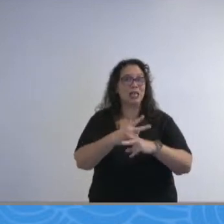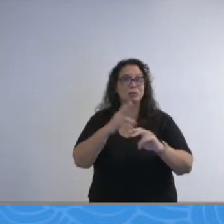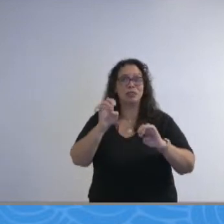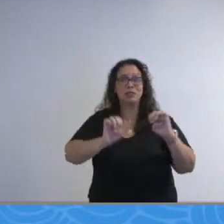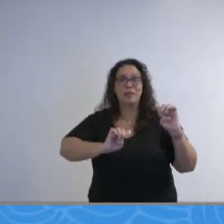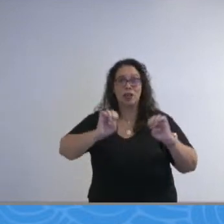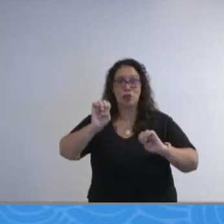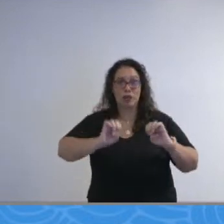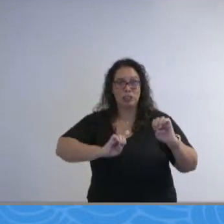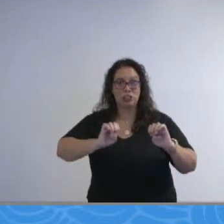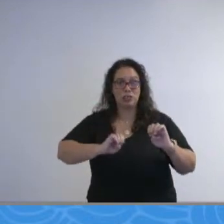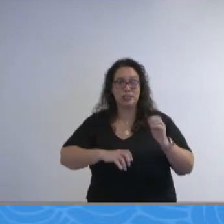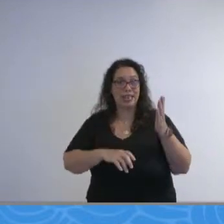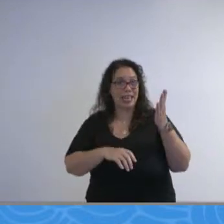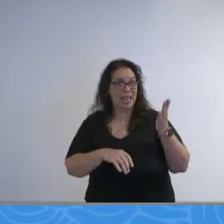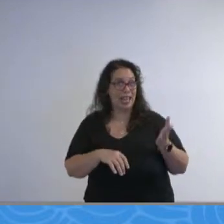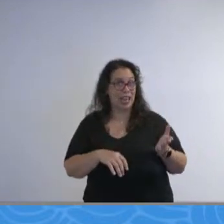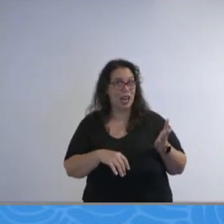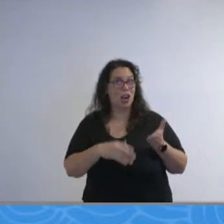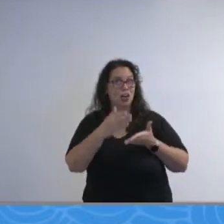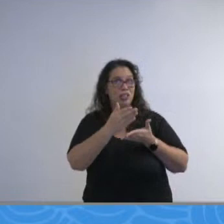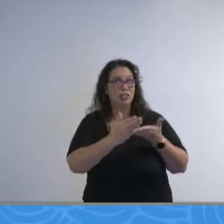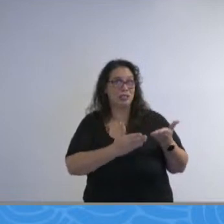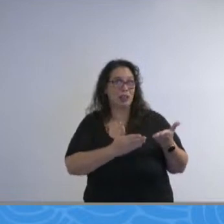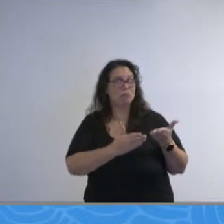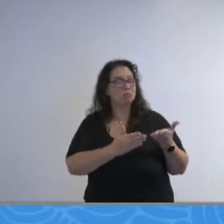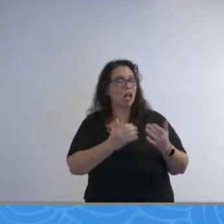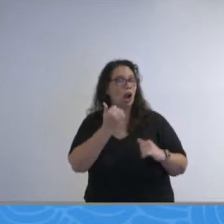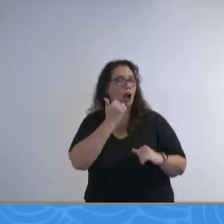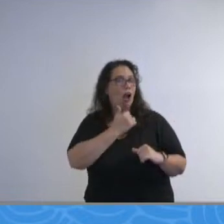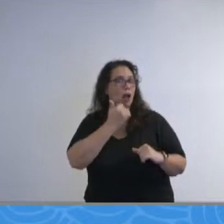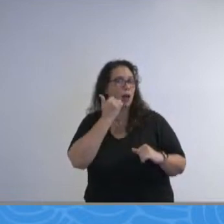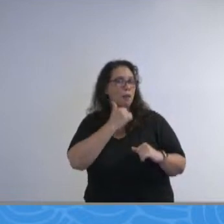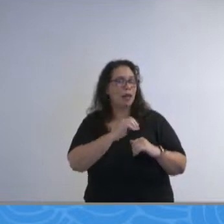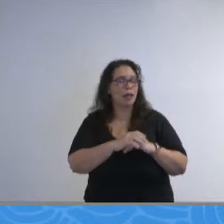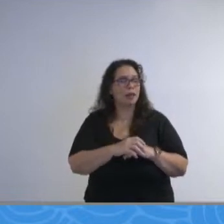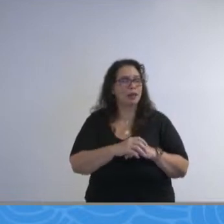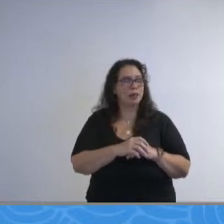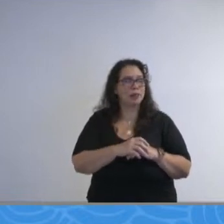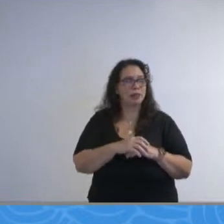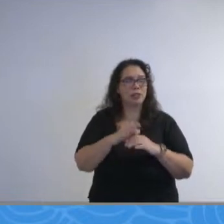These are some of the types of evaluations that are more common.